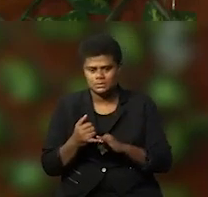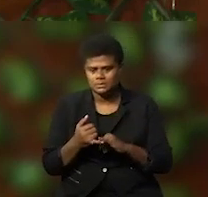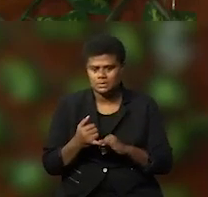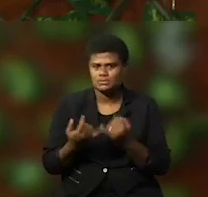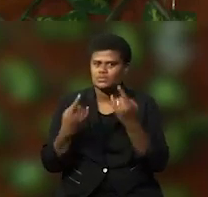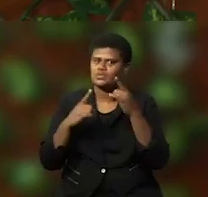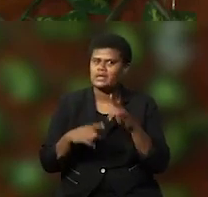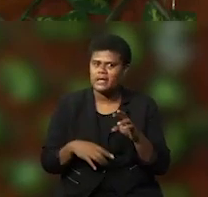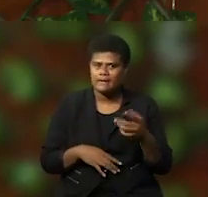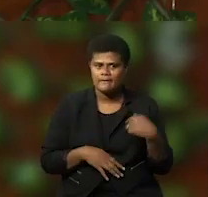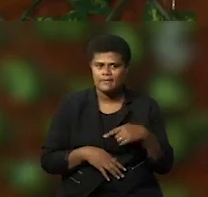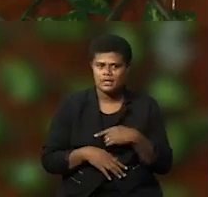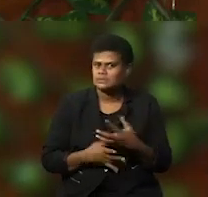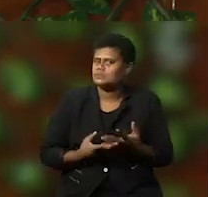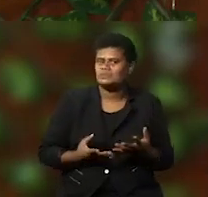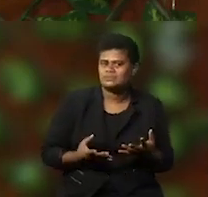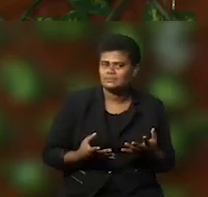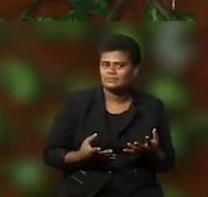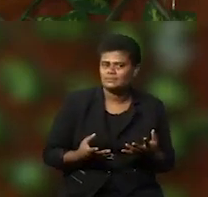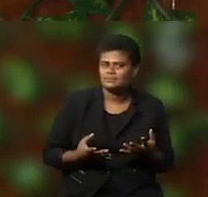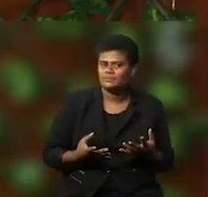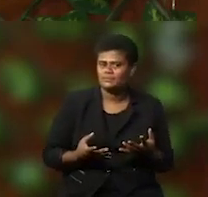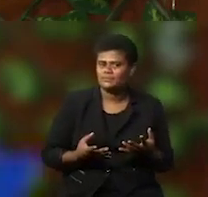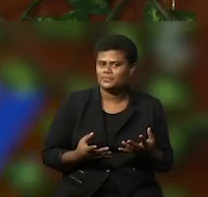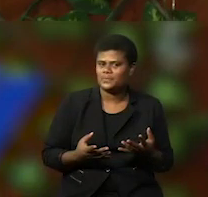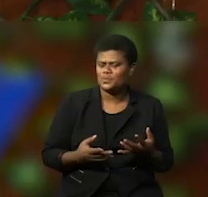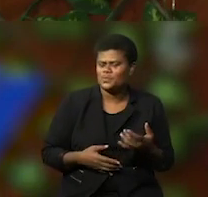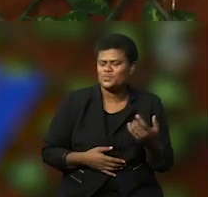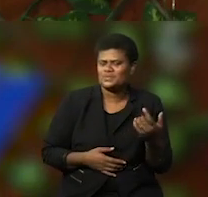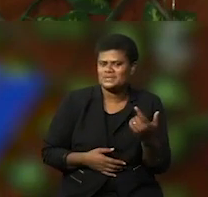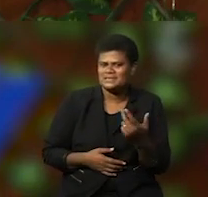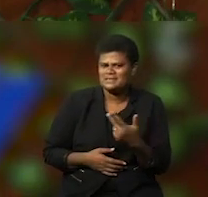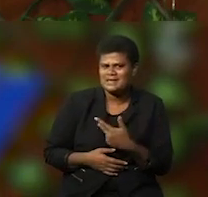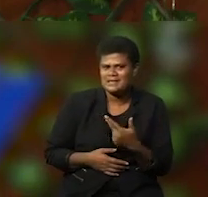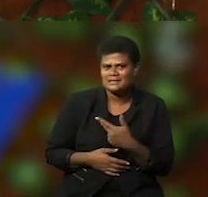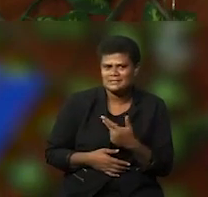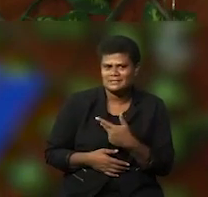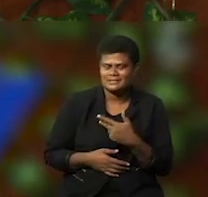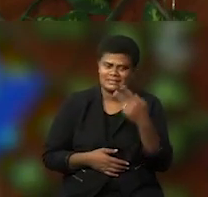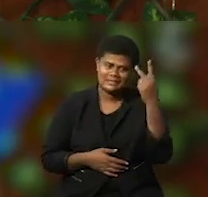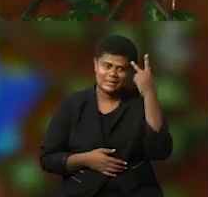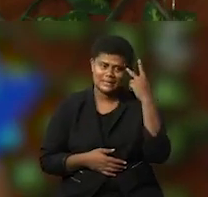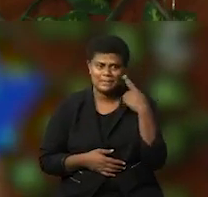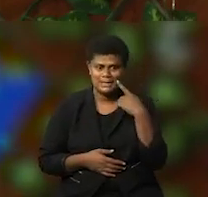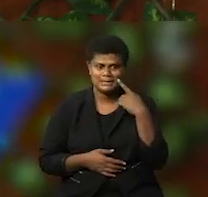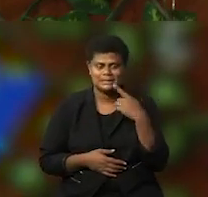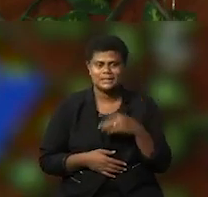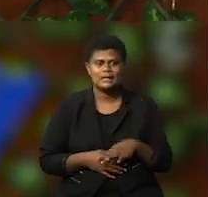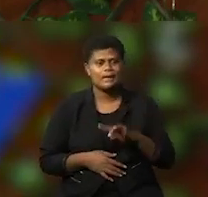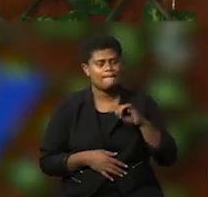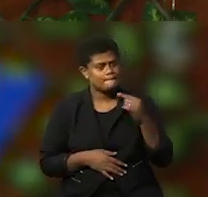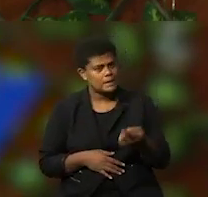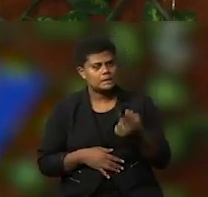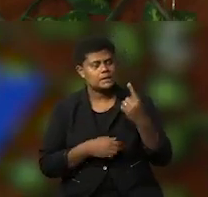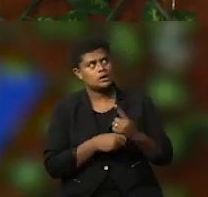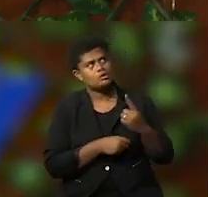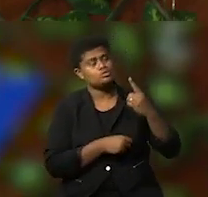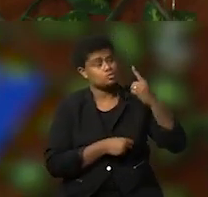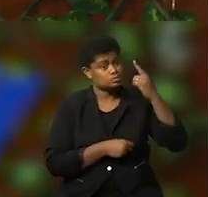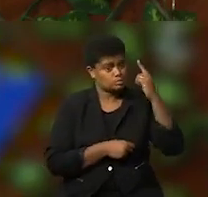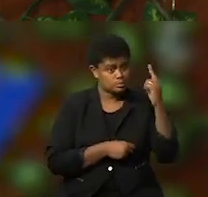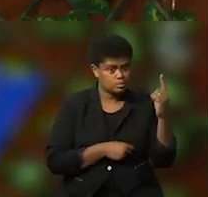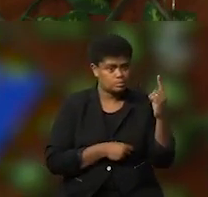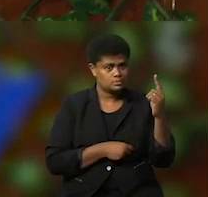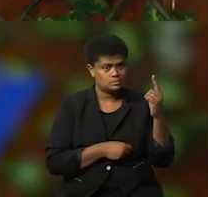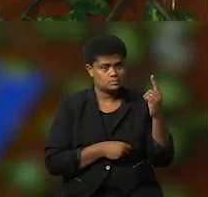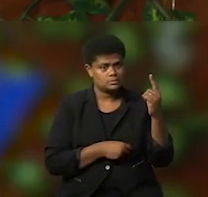The only one that he has to actually. And the child is willing to die for our sins and is to be there as well to be